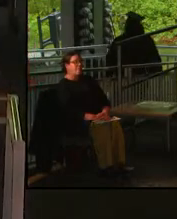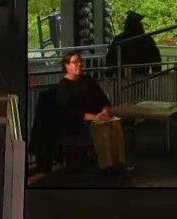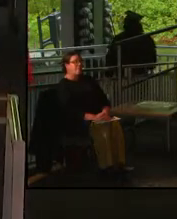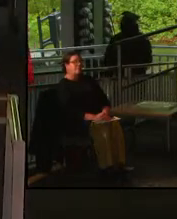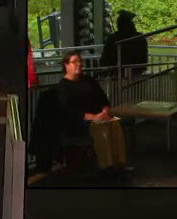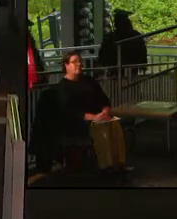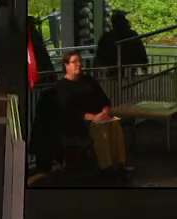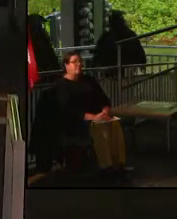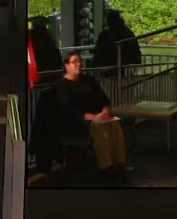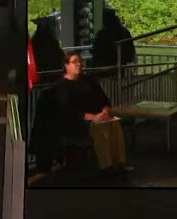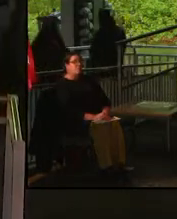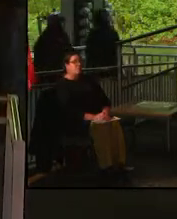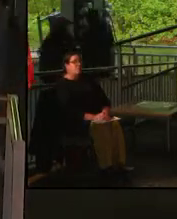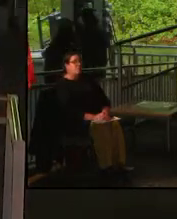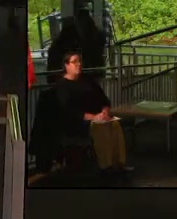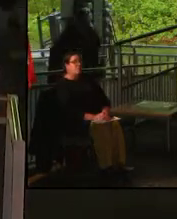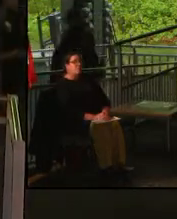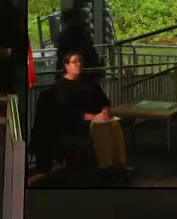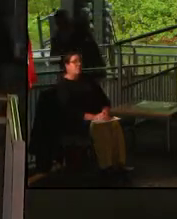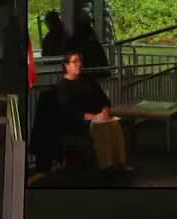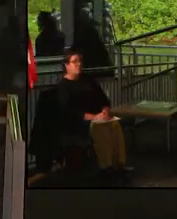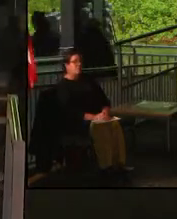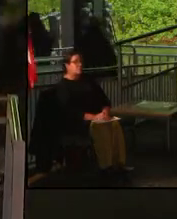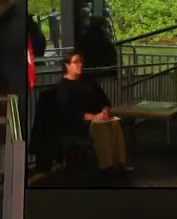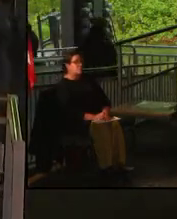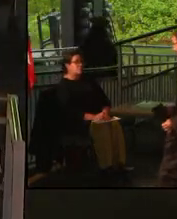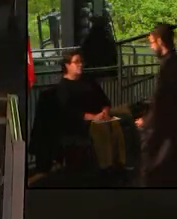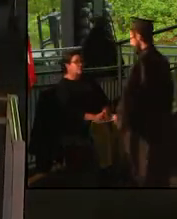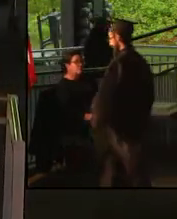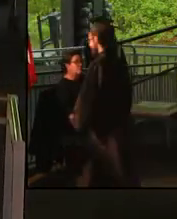Mary Elizabeth Thompson, magna cum laude.